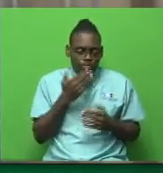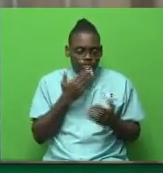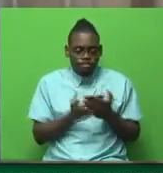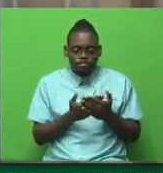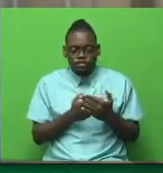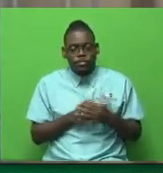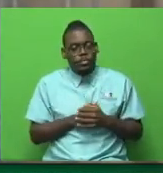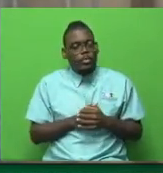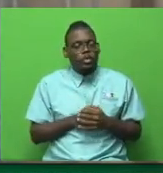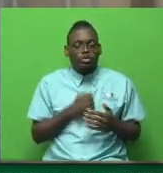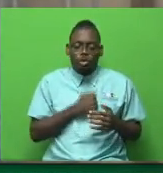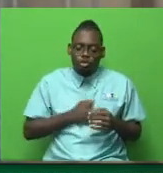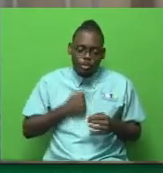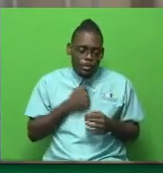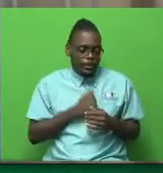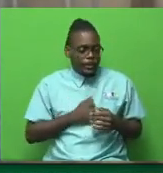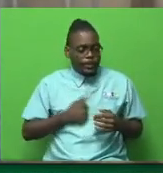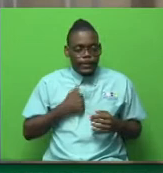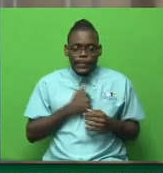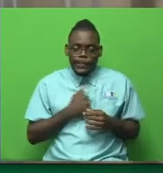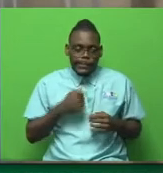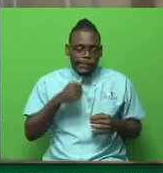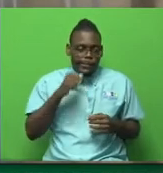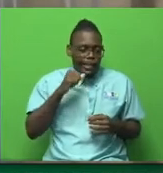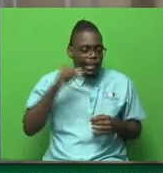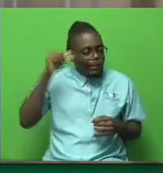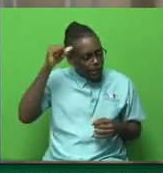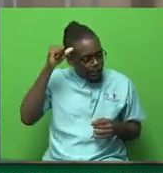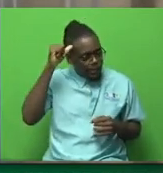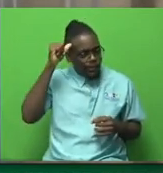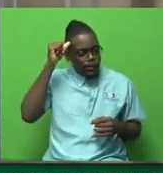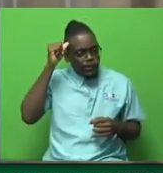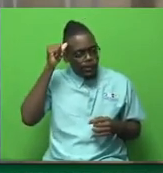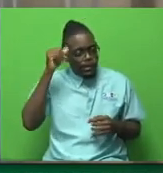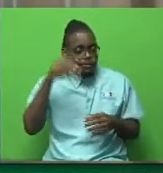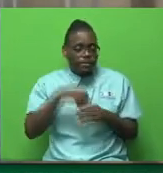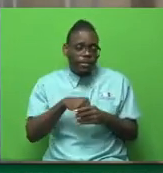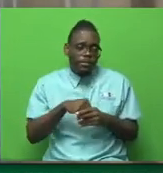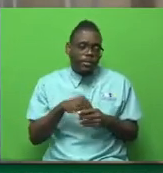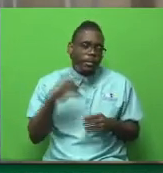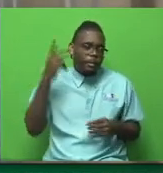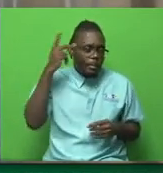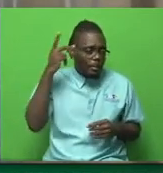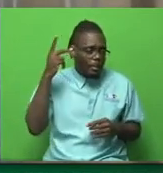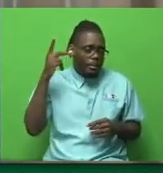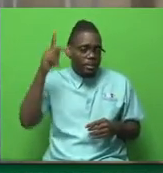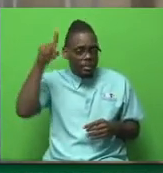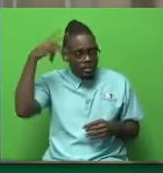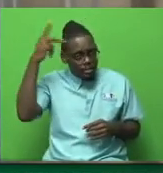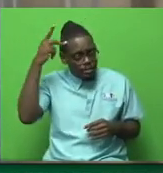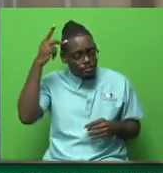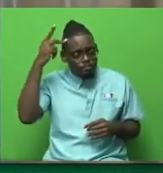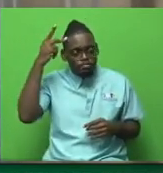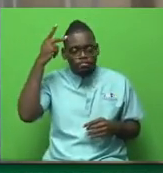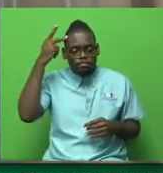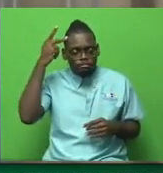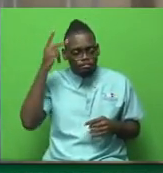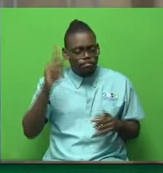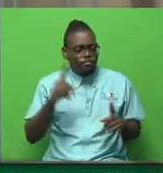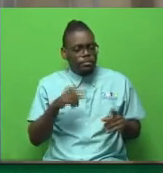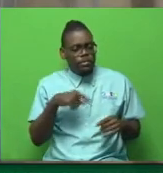that an adult a person involved in politics at this level will Stoops so low as attack people's